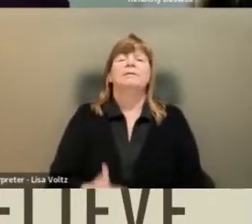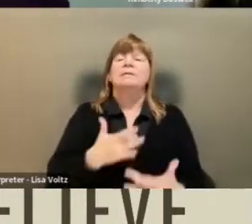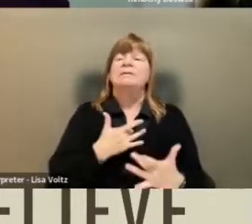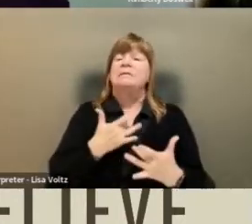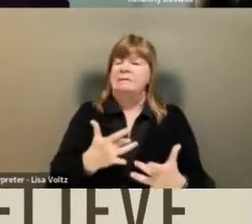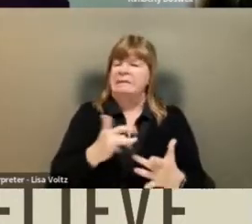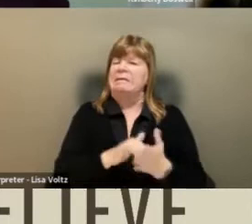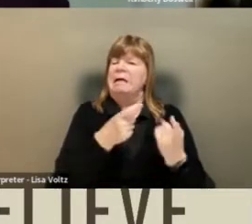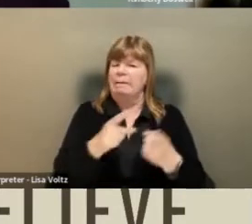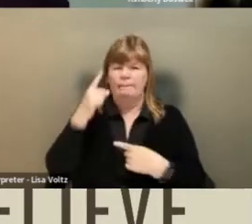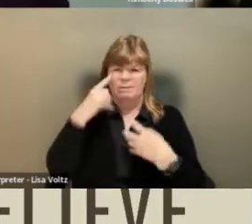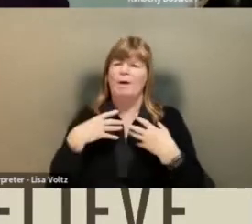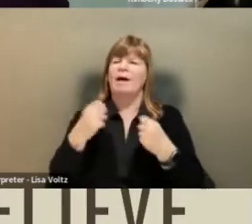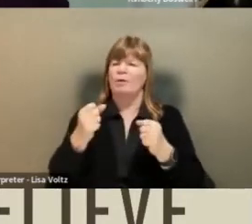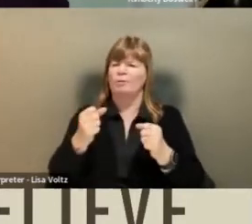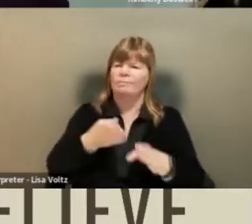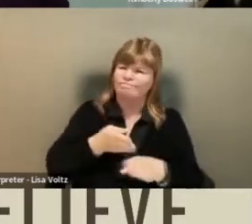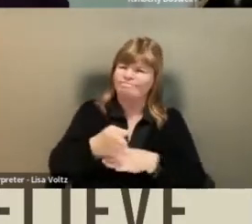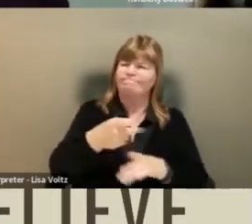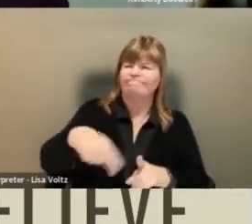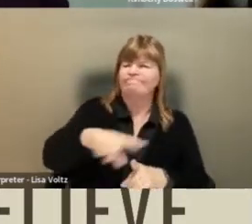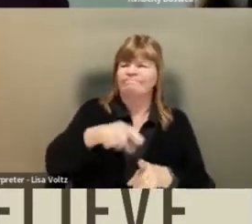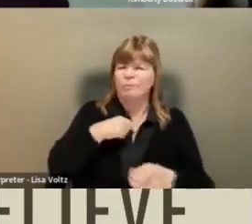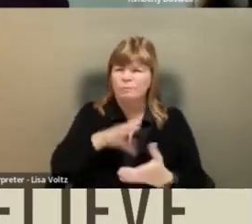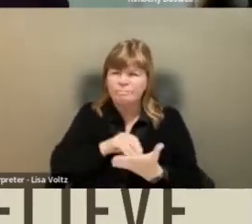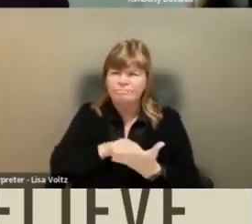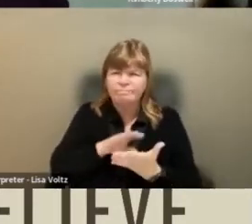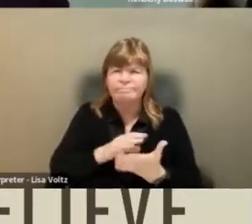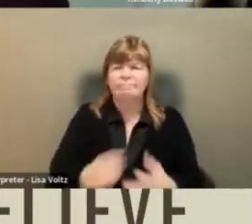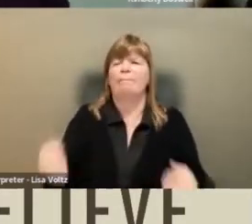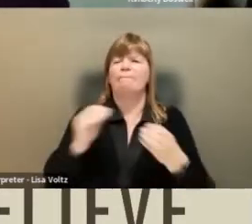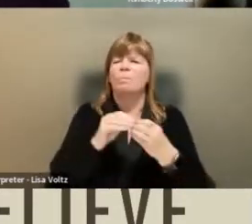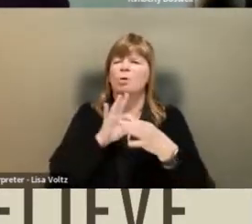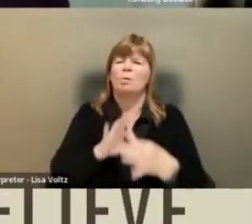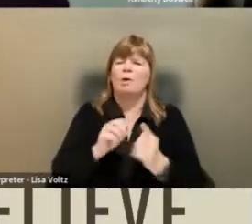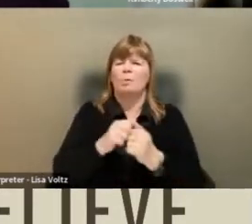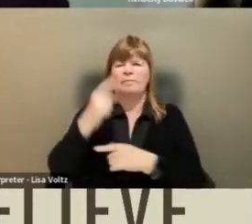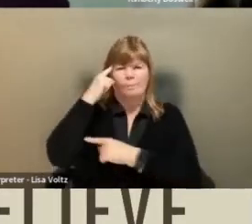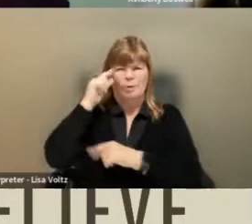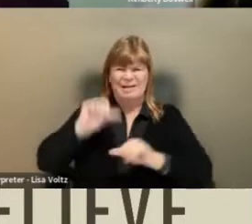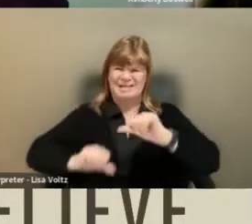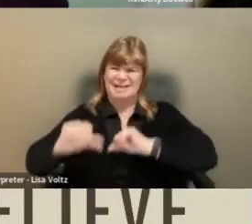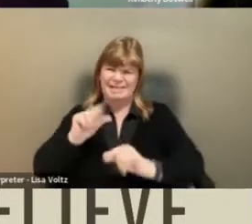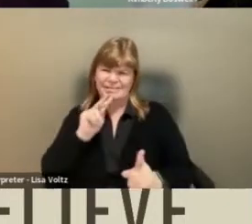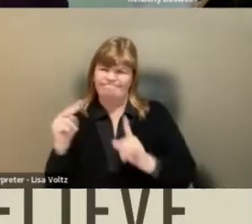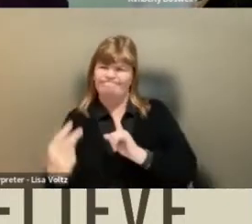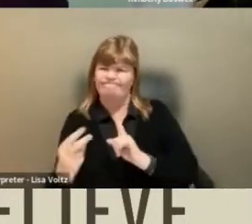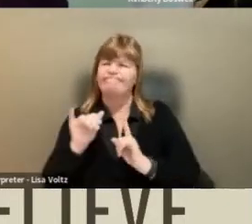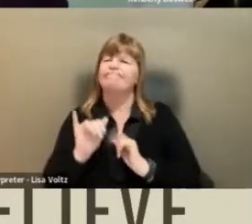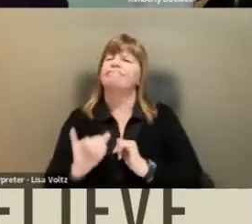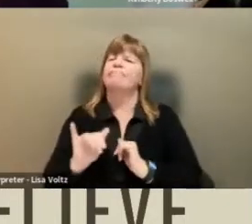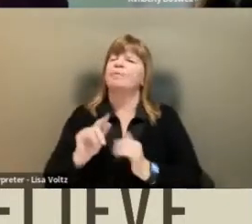in the mental health arena is we're learning so much more about the brain science on our side and what kind